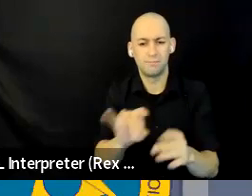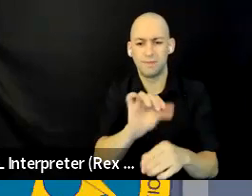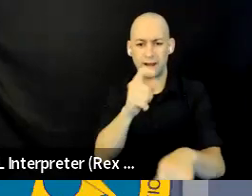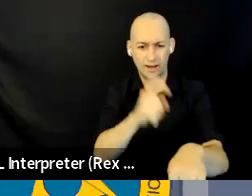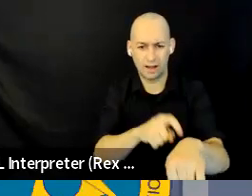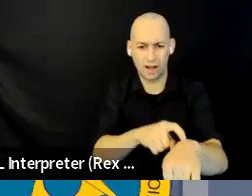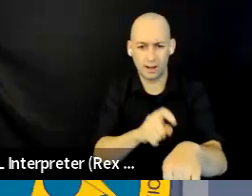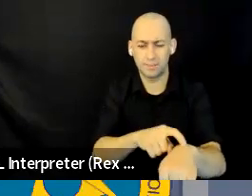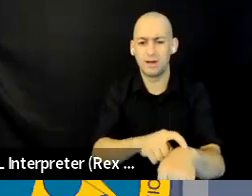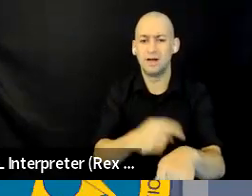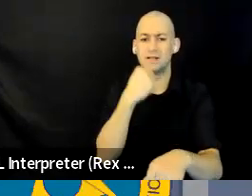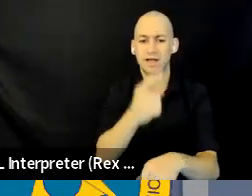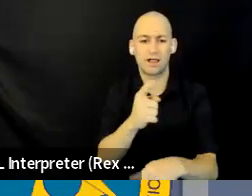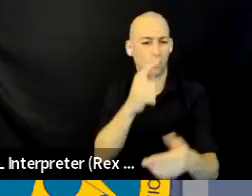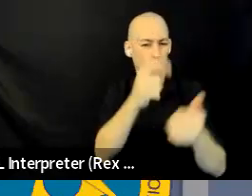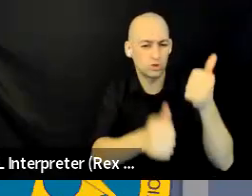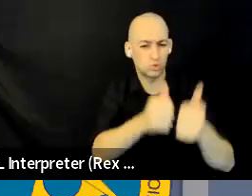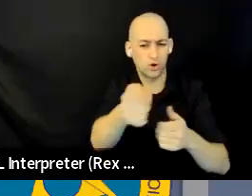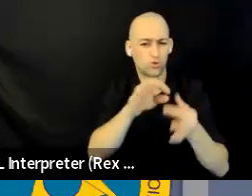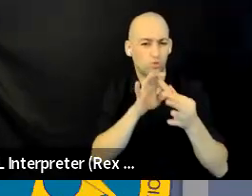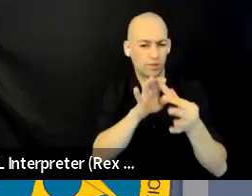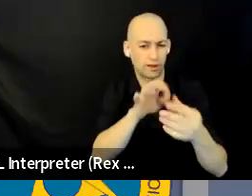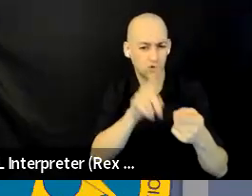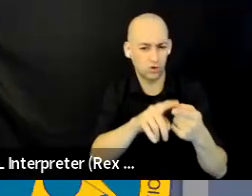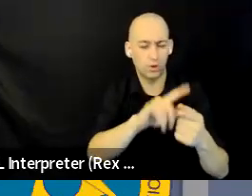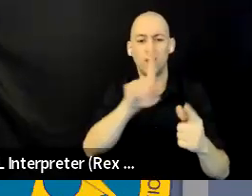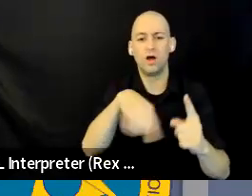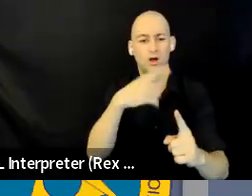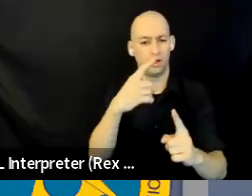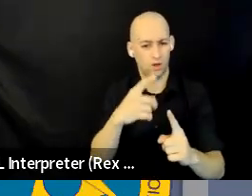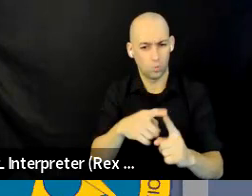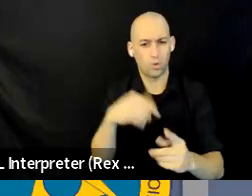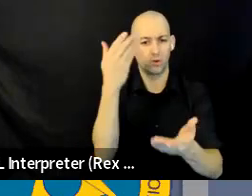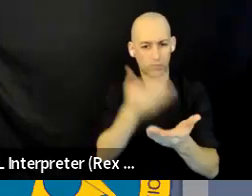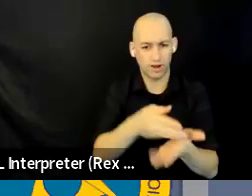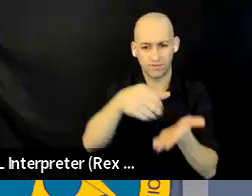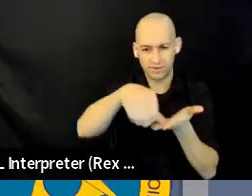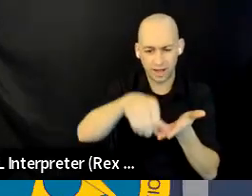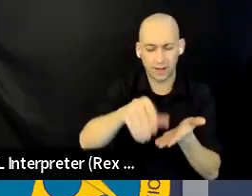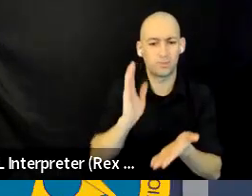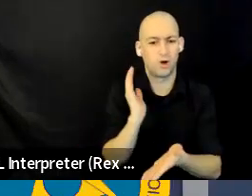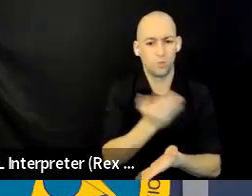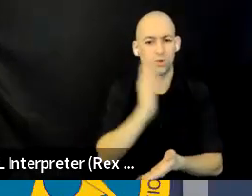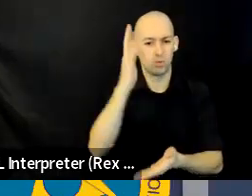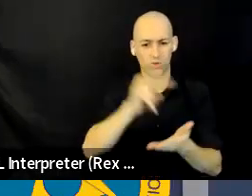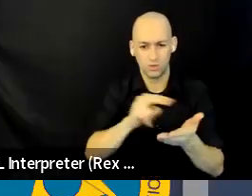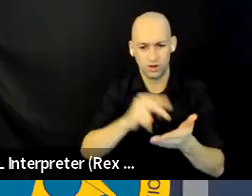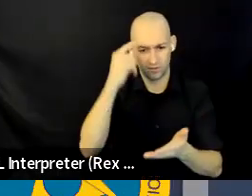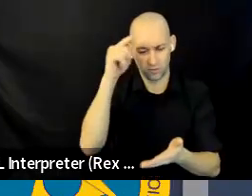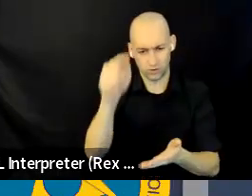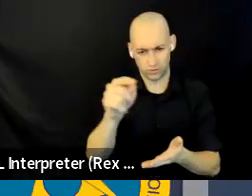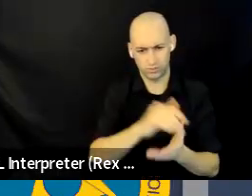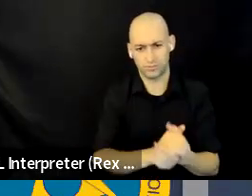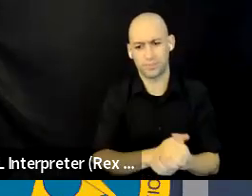get to that item. As a reminder, each registered attendee is provided a unique link and phone